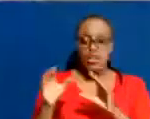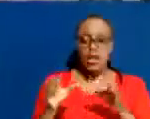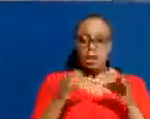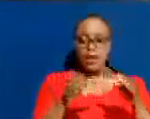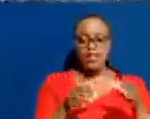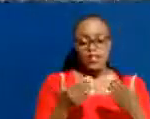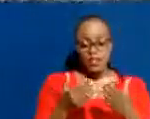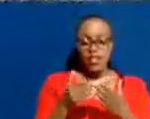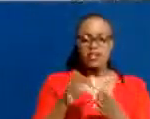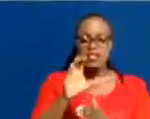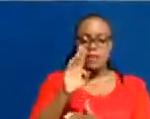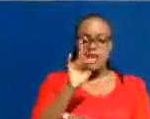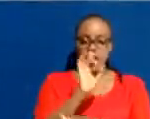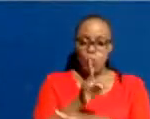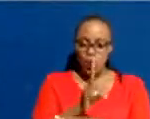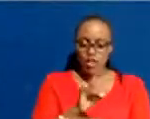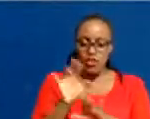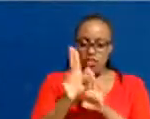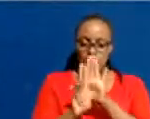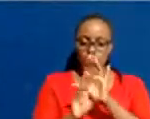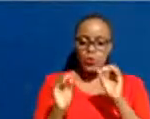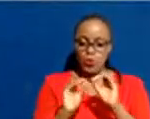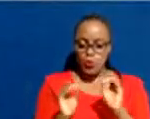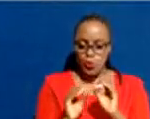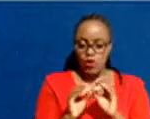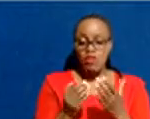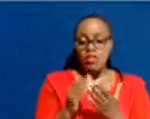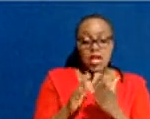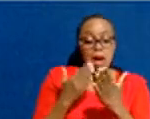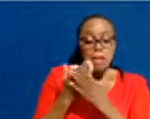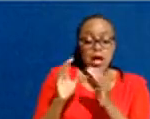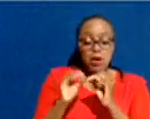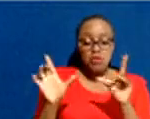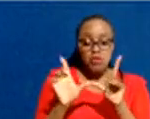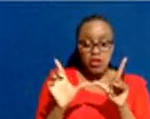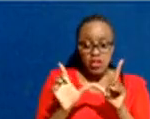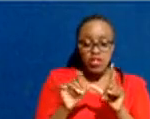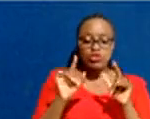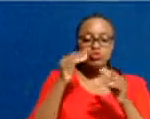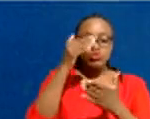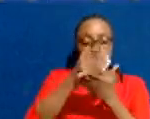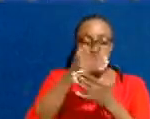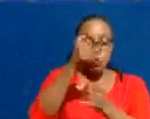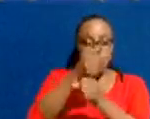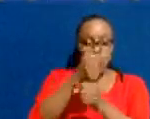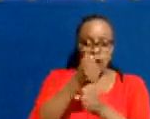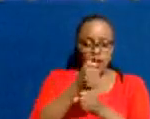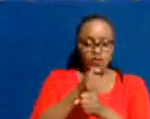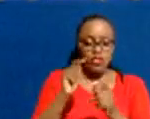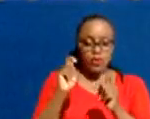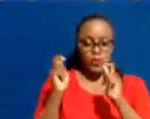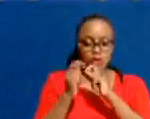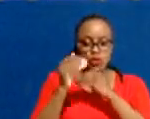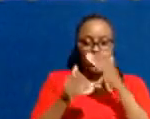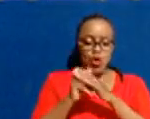however, issued a warning to the unregulated digital lenders who did not apply for licensing to cease operations. The transition period for